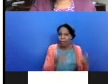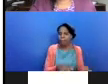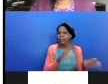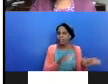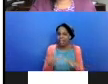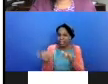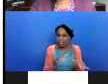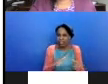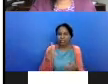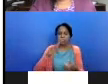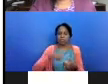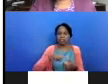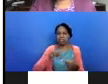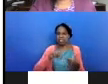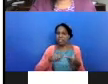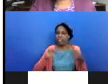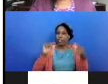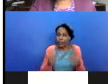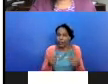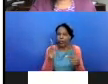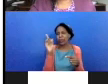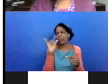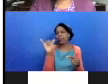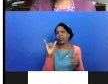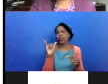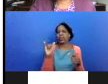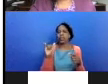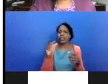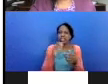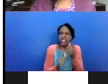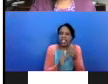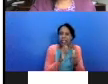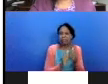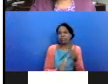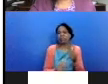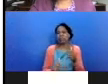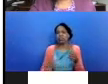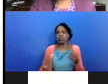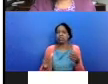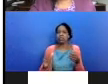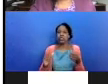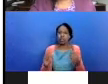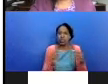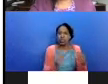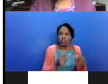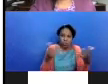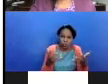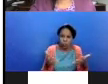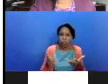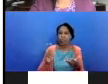repair would look like. So it's true. The I did it by itself is not what I mean